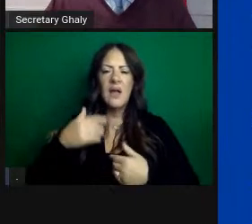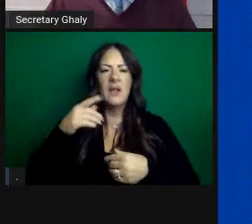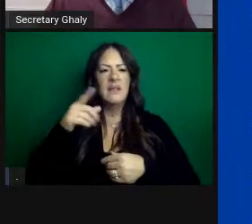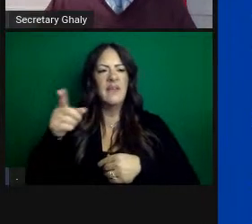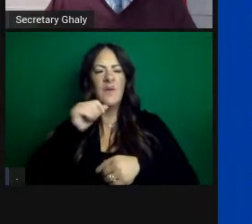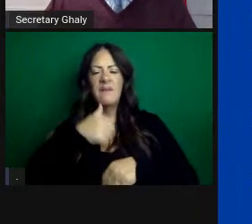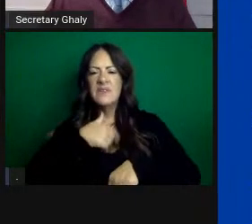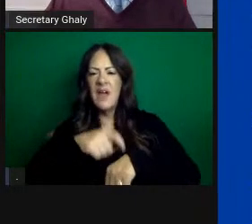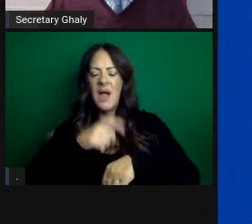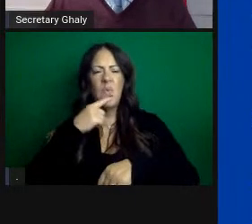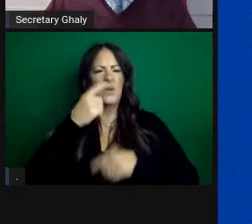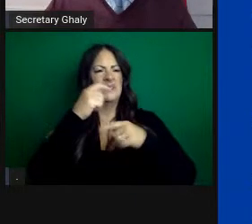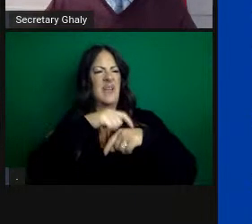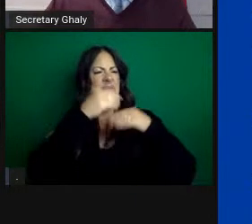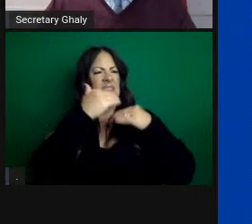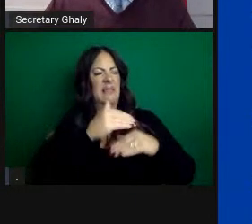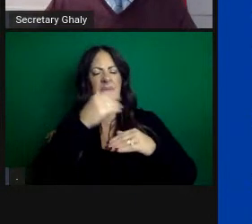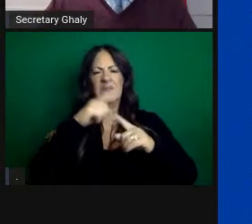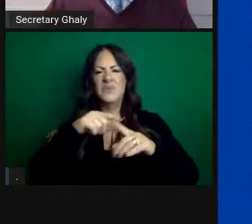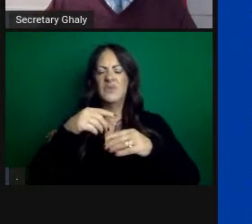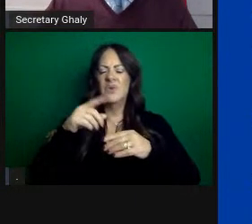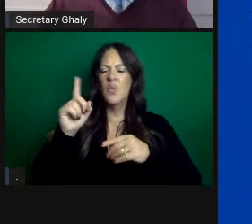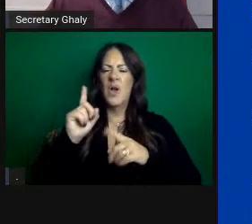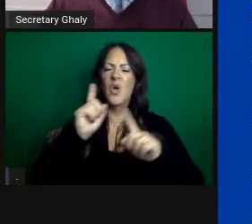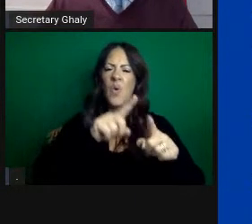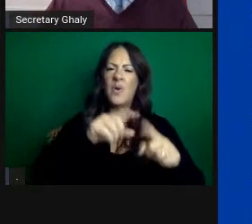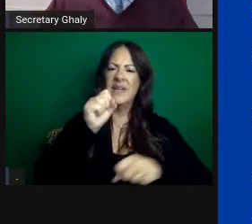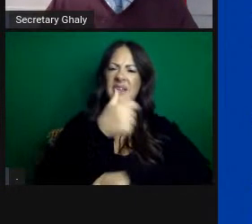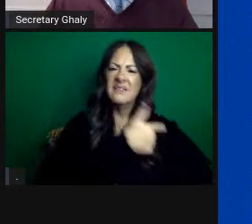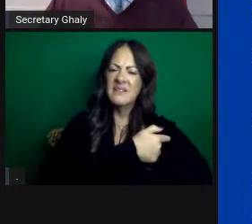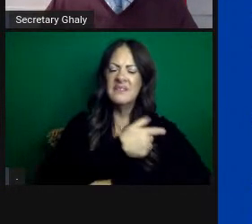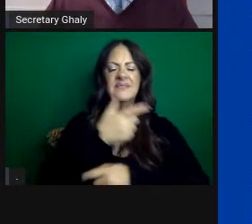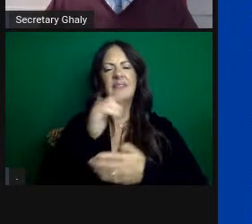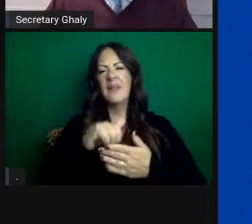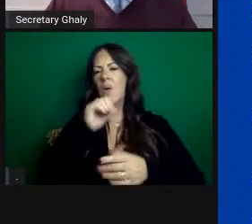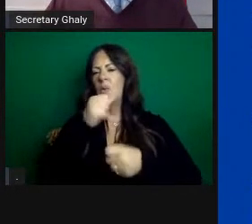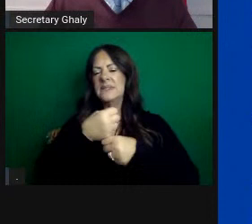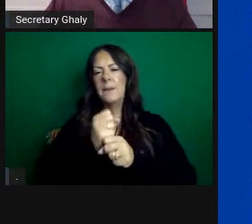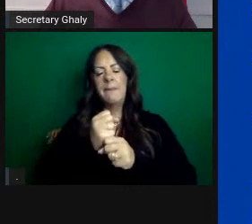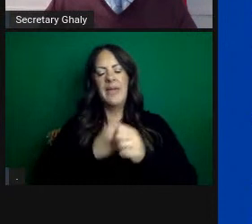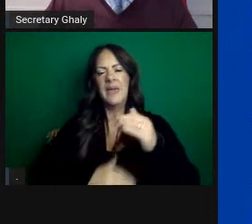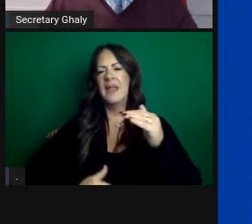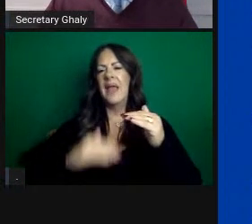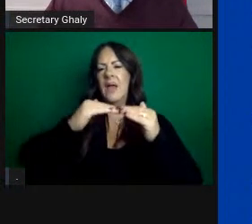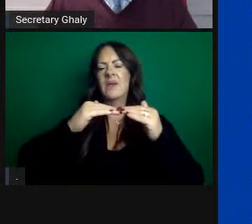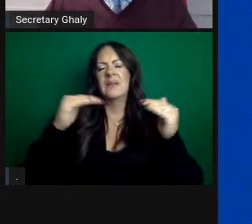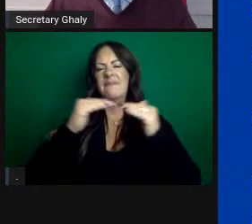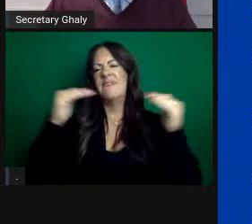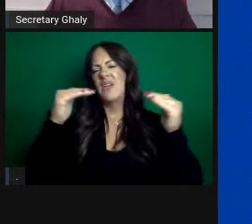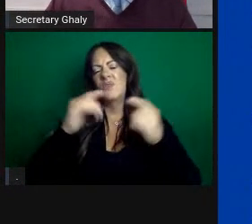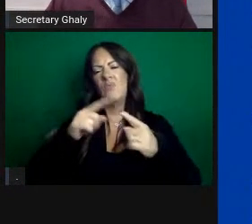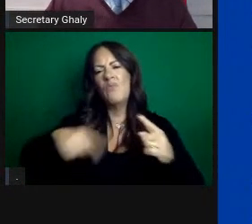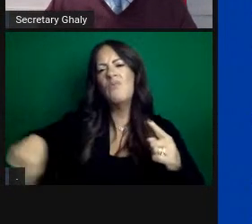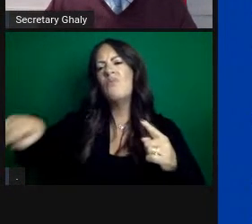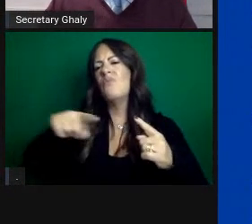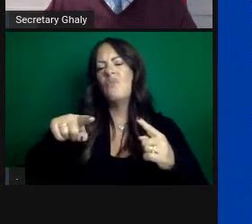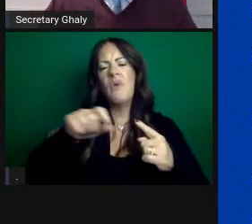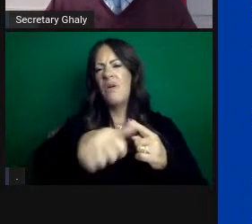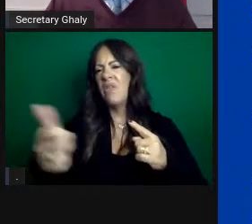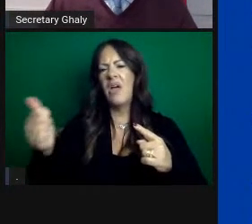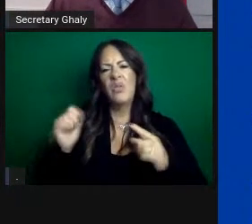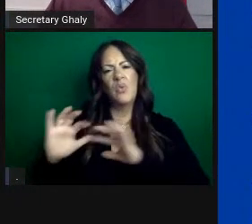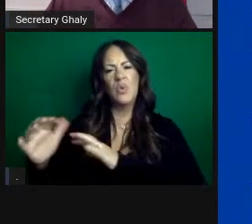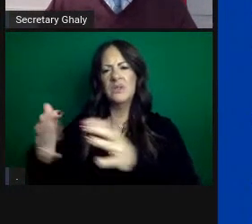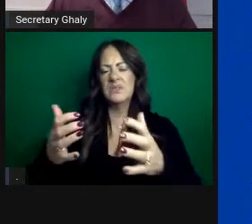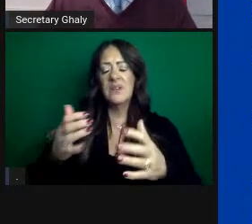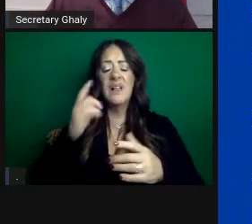of this is part of the speed that goes into an equitable distribution of vaccine. So as we work around